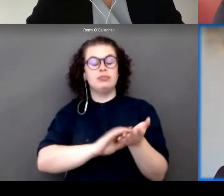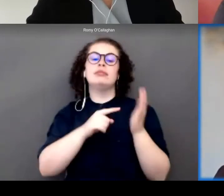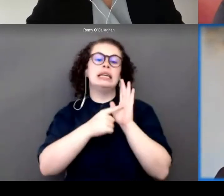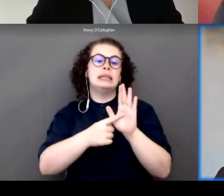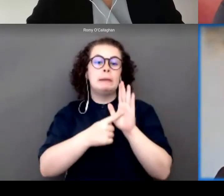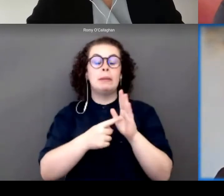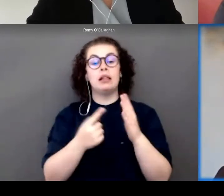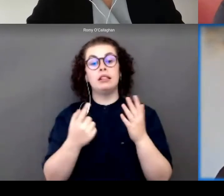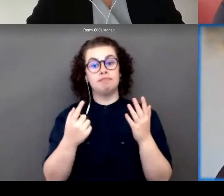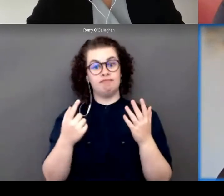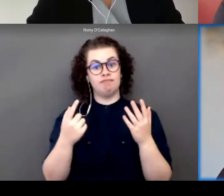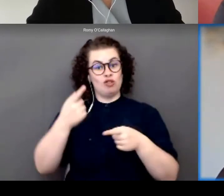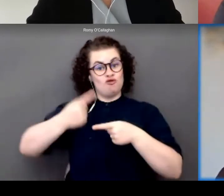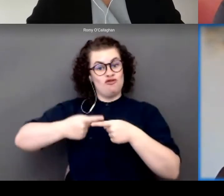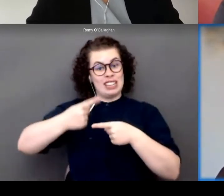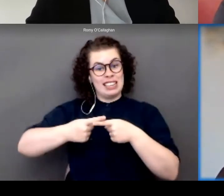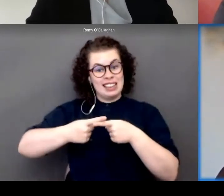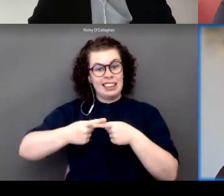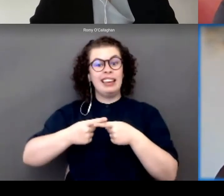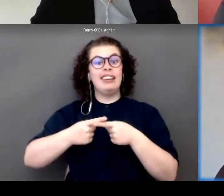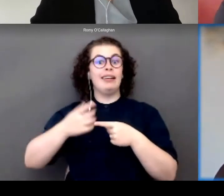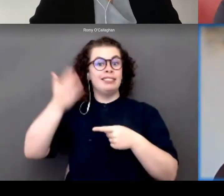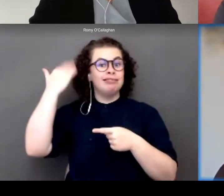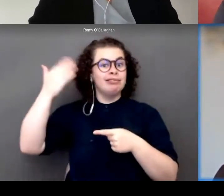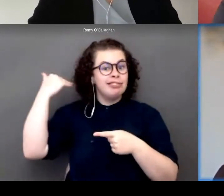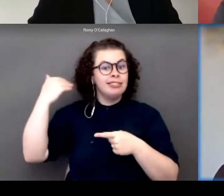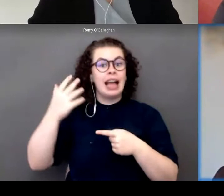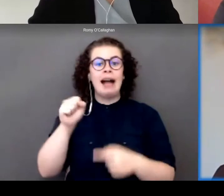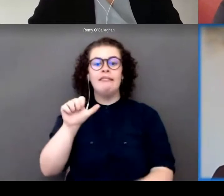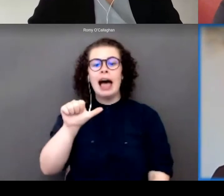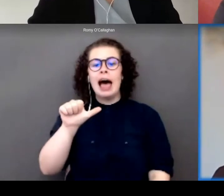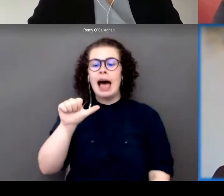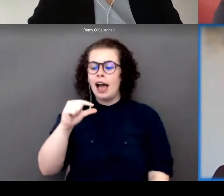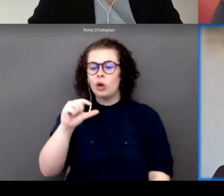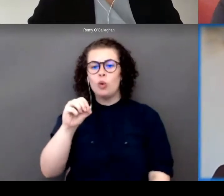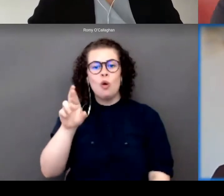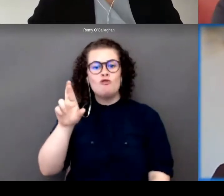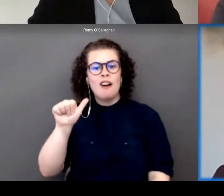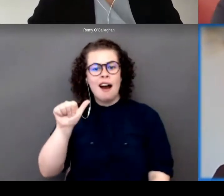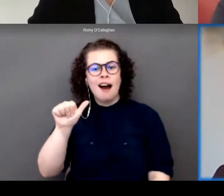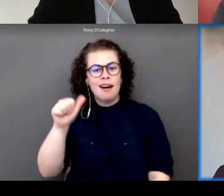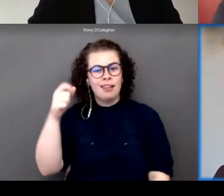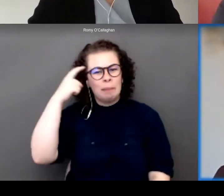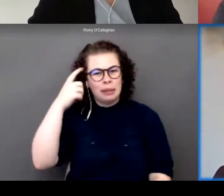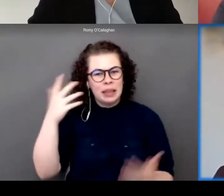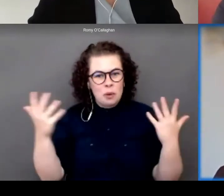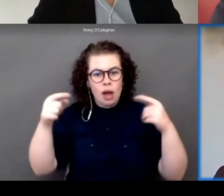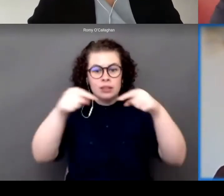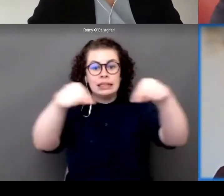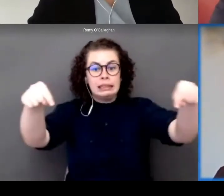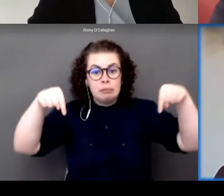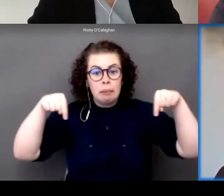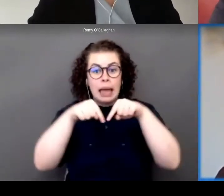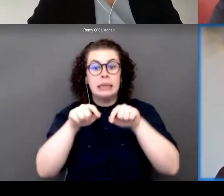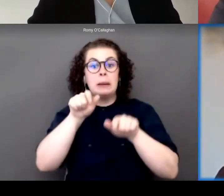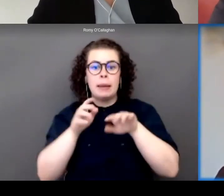social, cultural, and political space. From this point of view, the exploitation of the